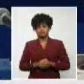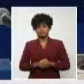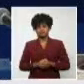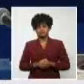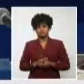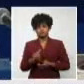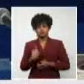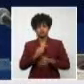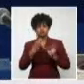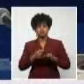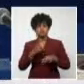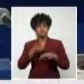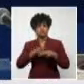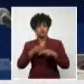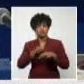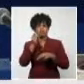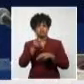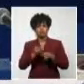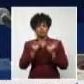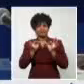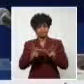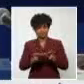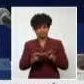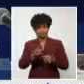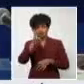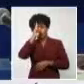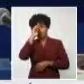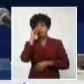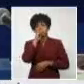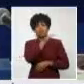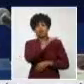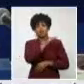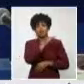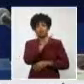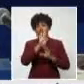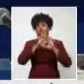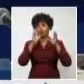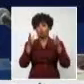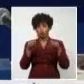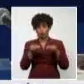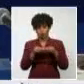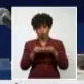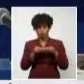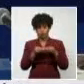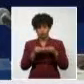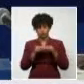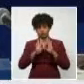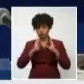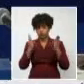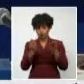These are the cases that we describe as active cases.